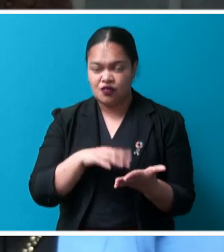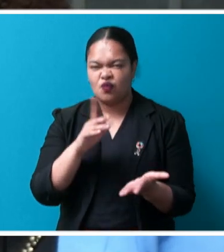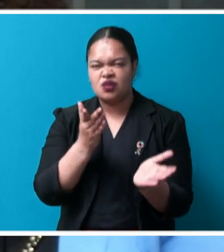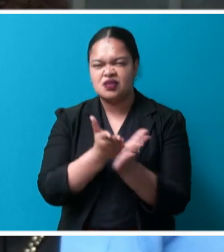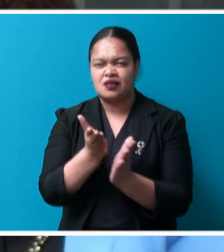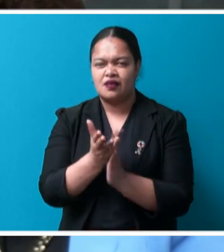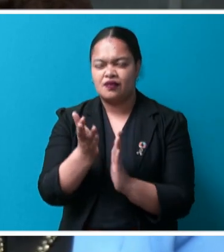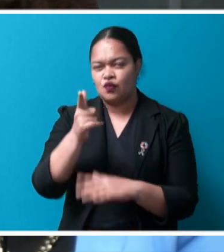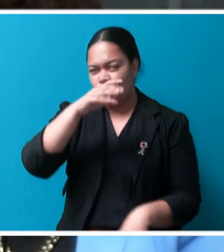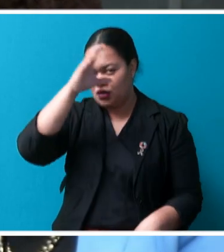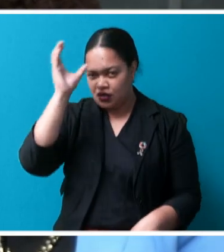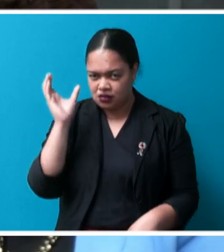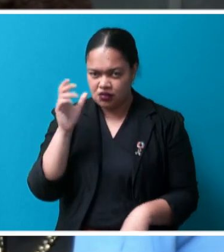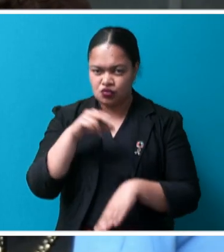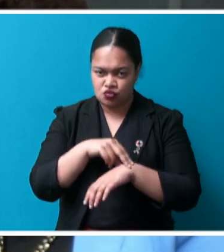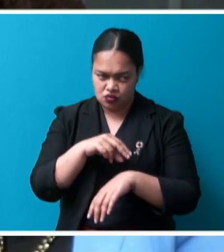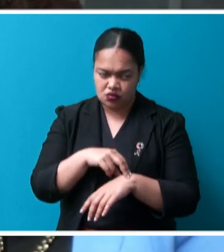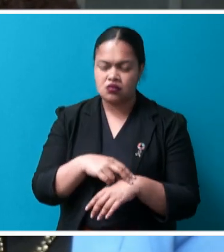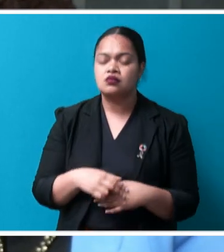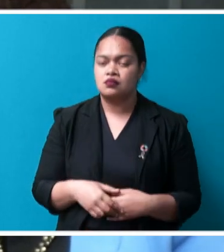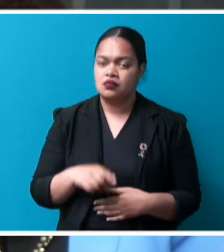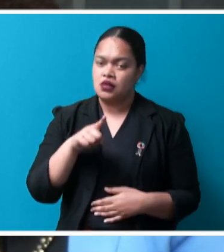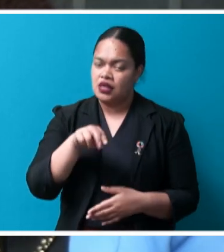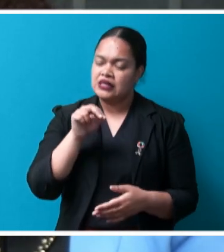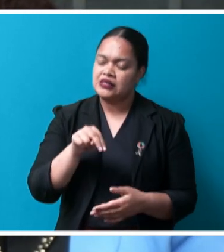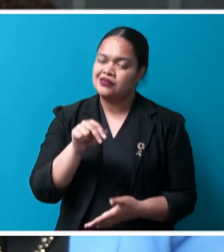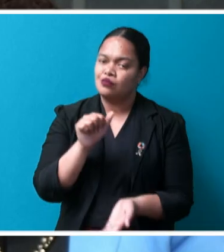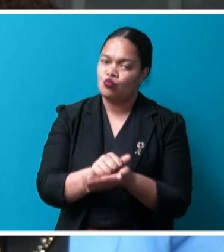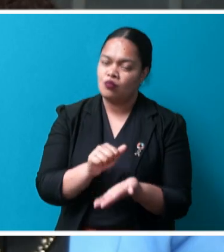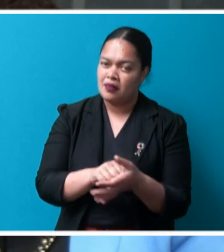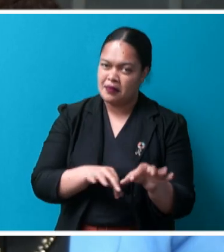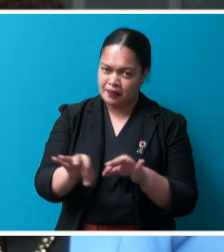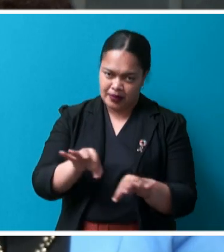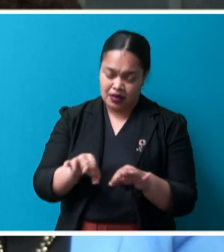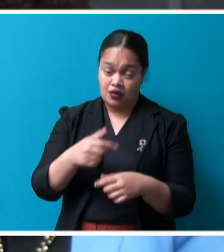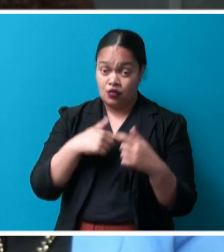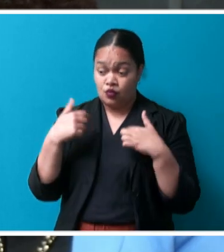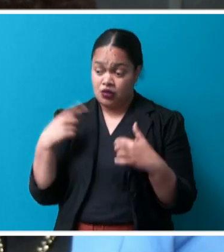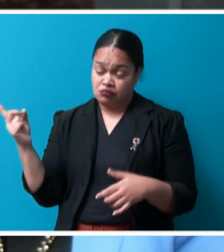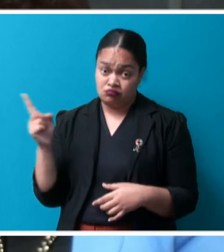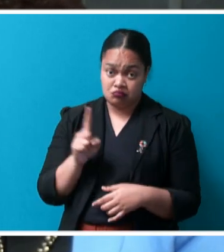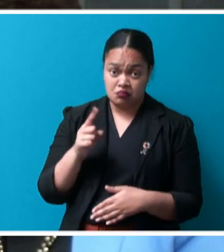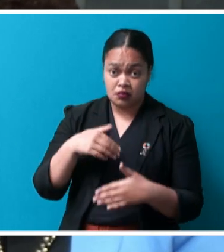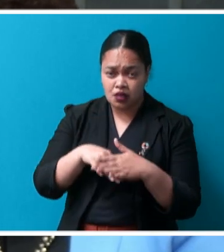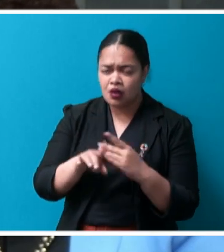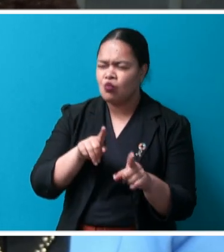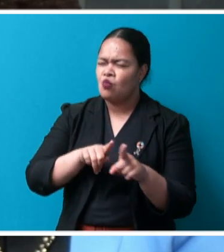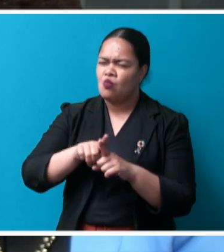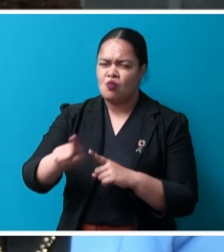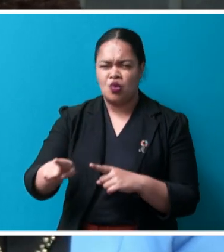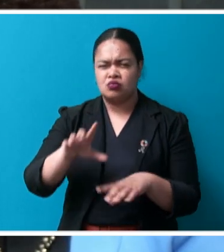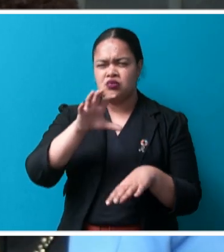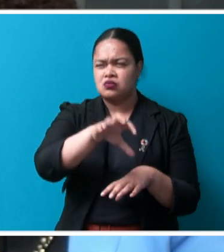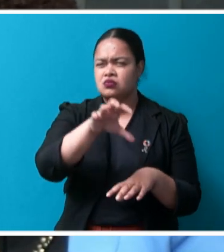something that requires proper planning. Because when we came in, we have seen that most of the facilities, they have